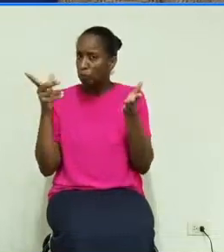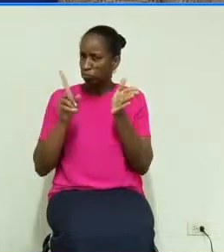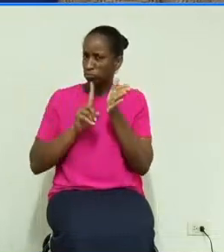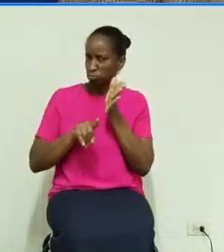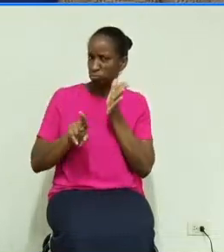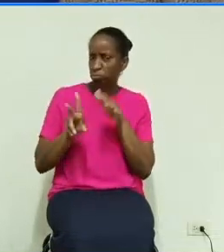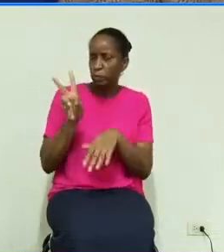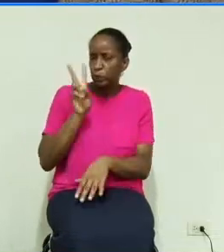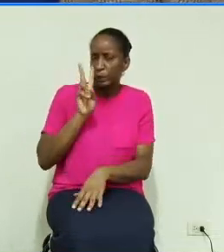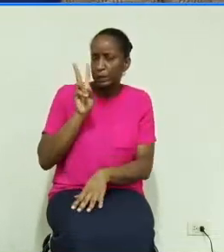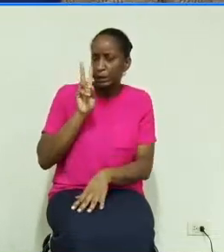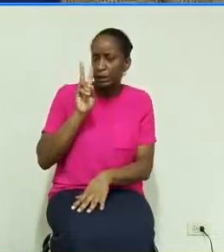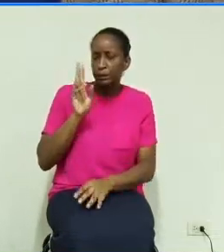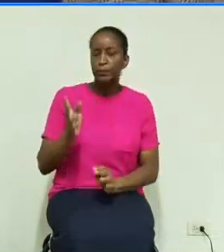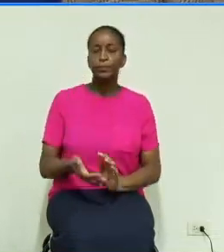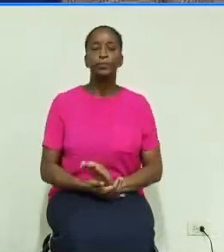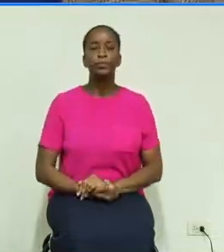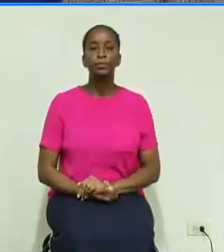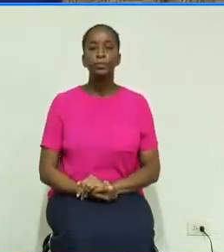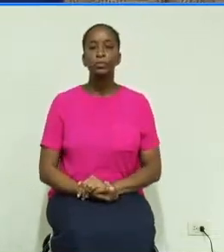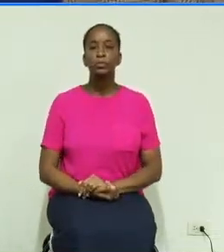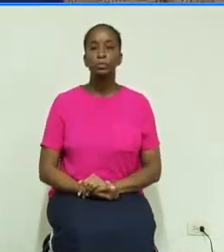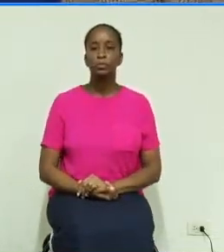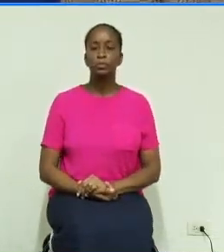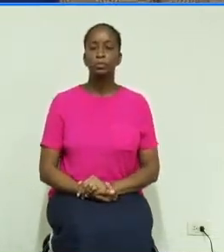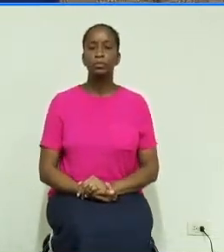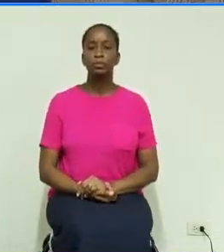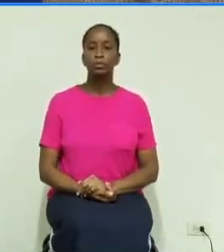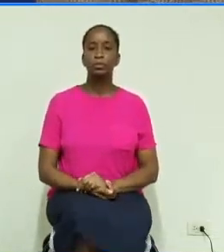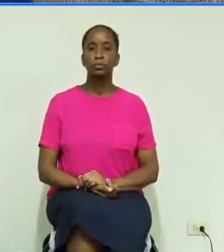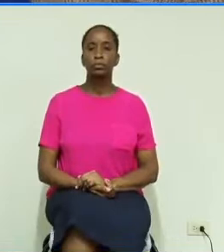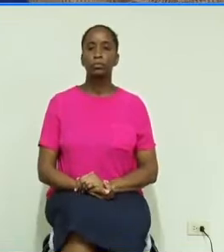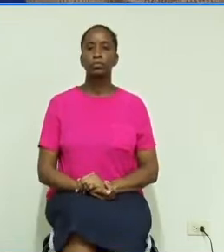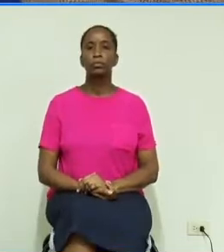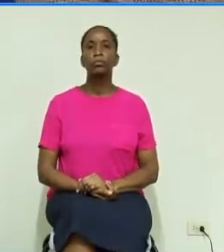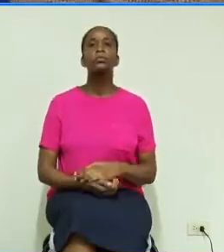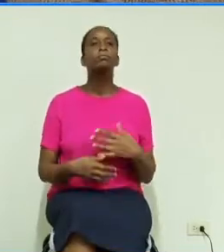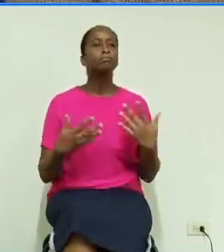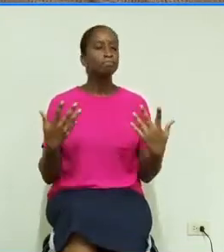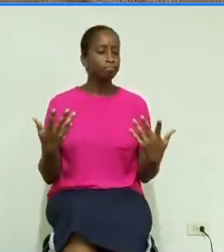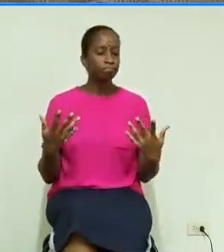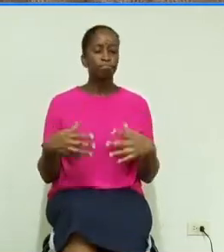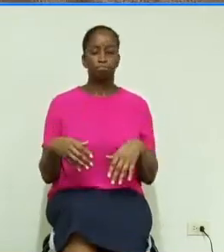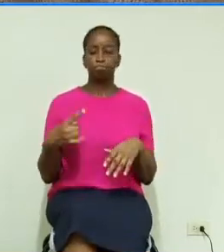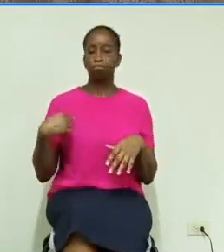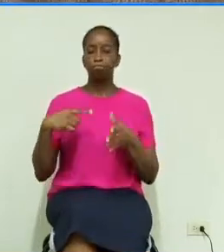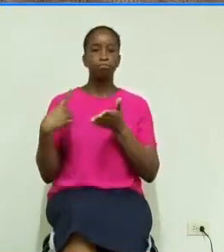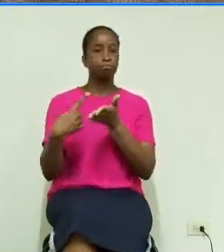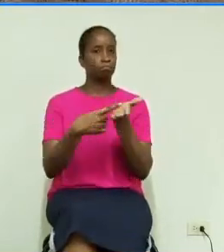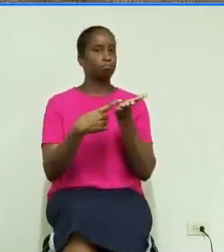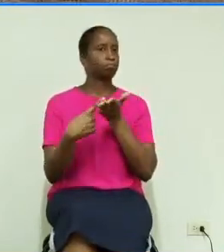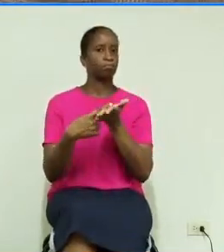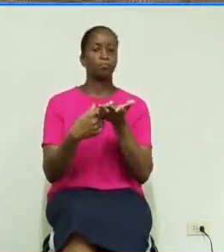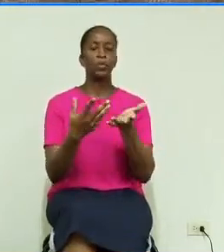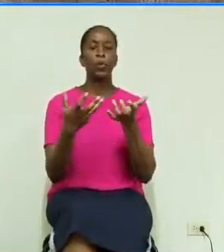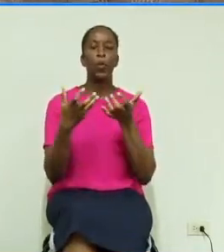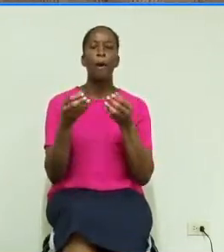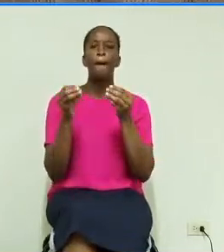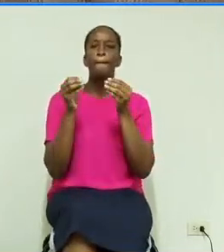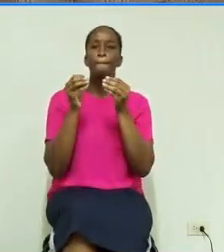basis, but then we ask ourselves, representation of what? Now,